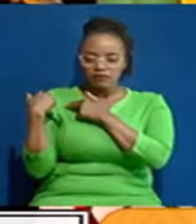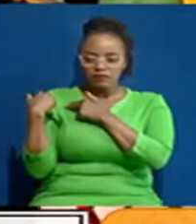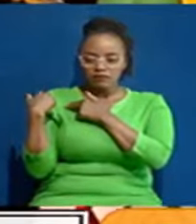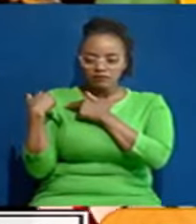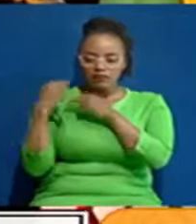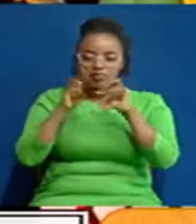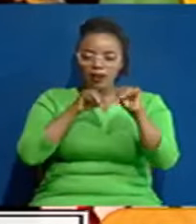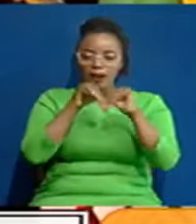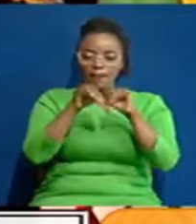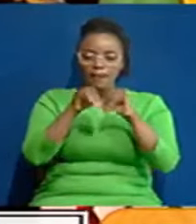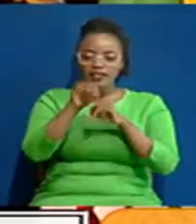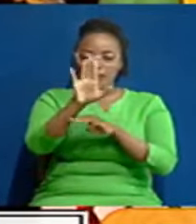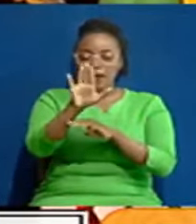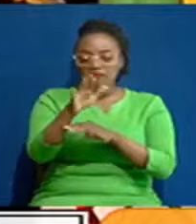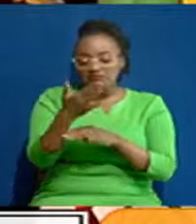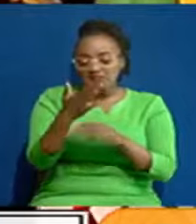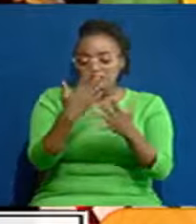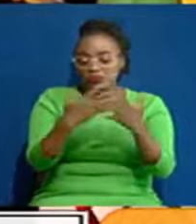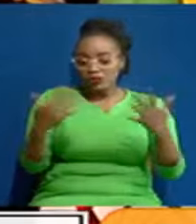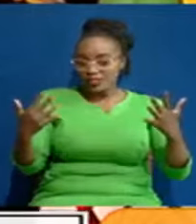to manage his estate.